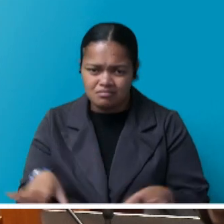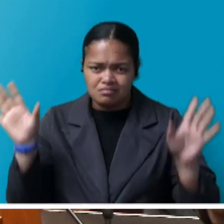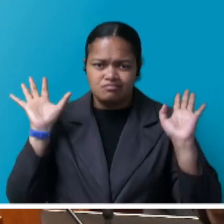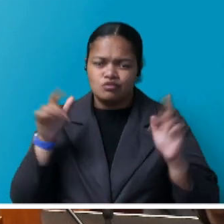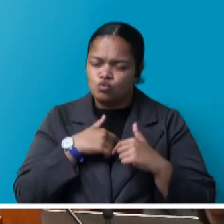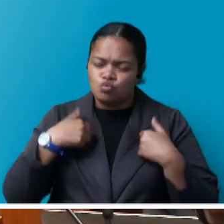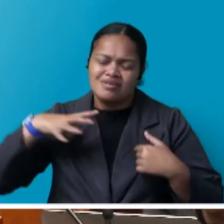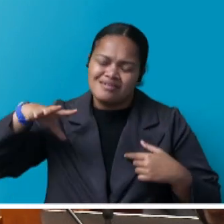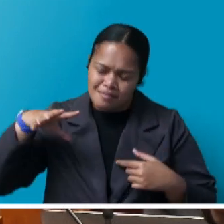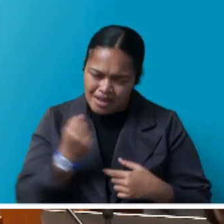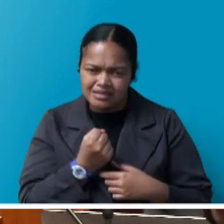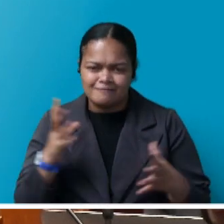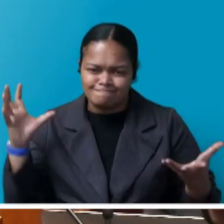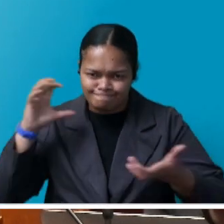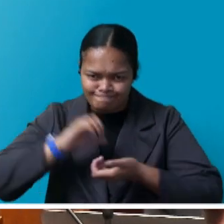act decisively and immediately.